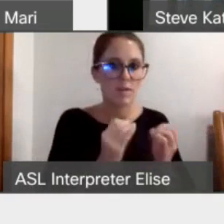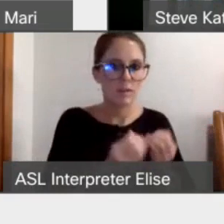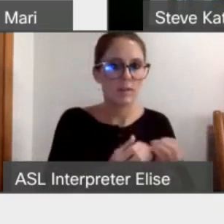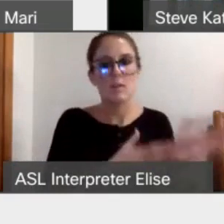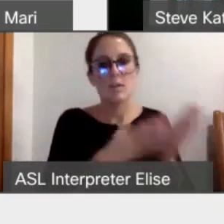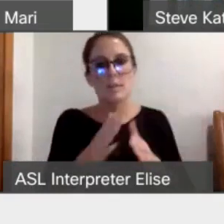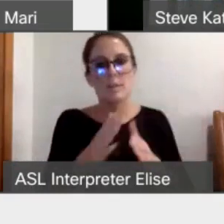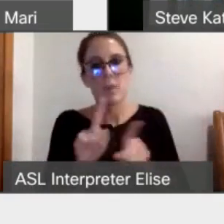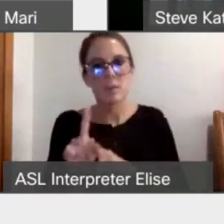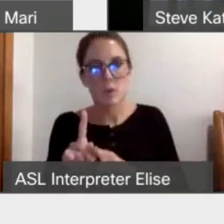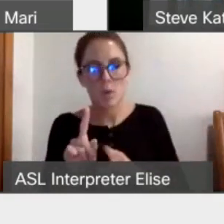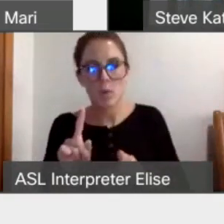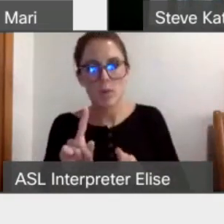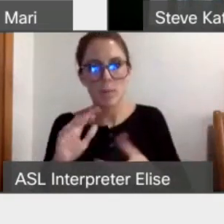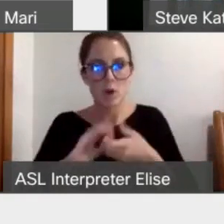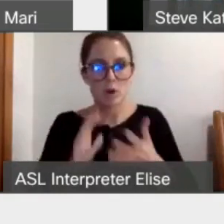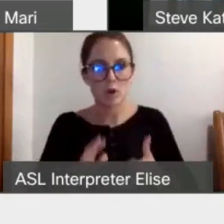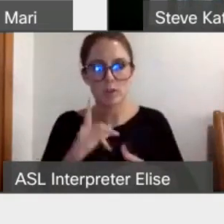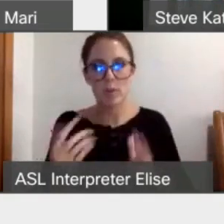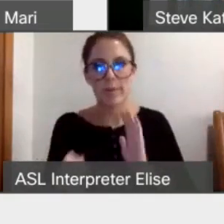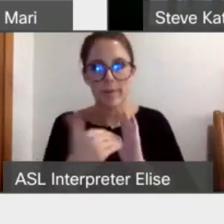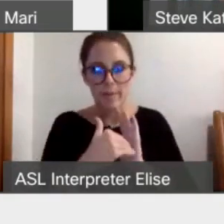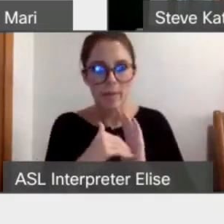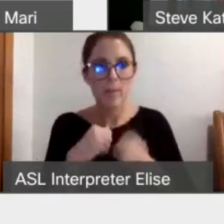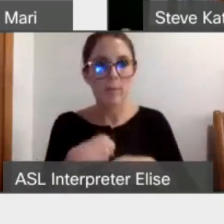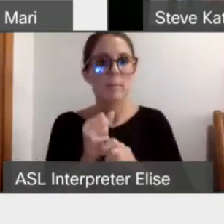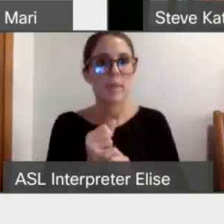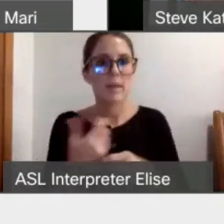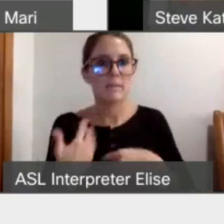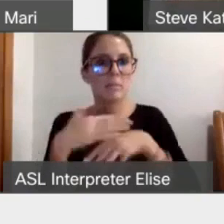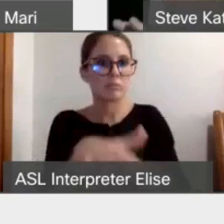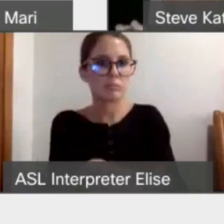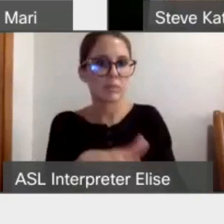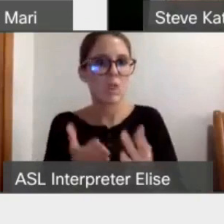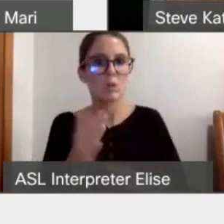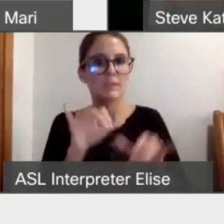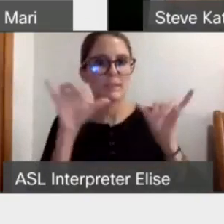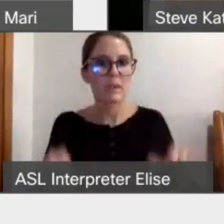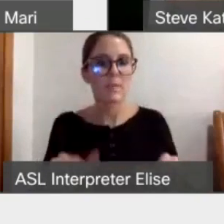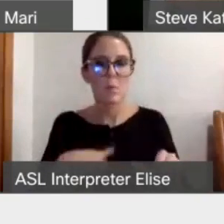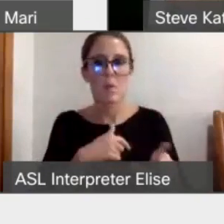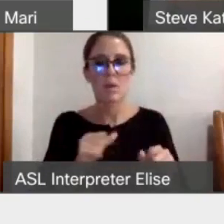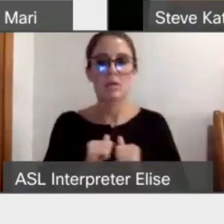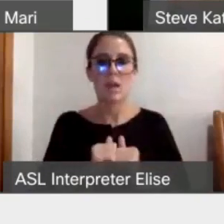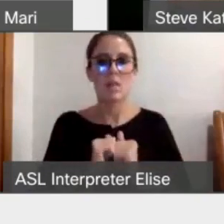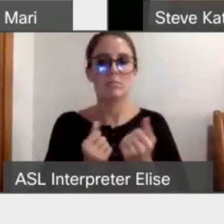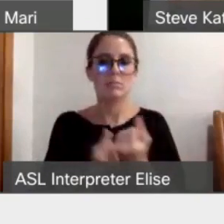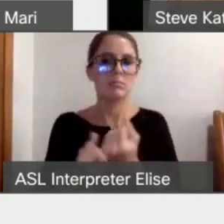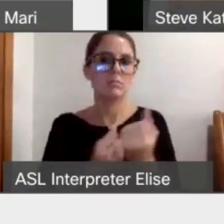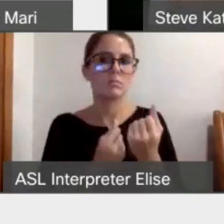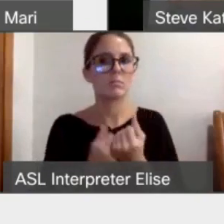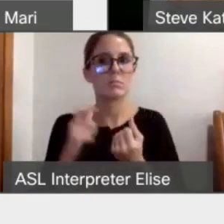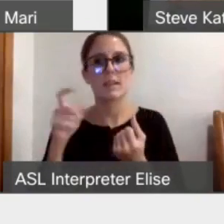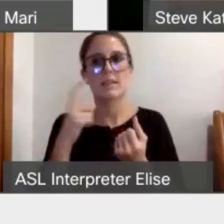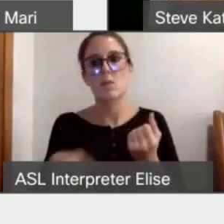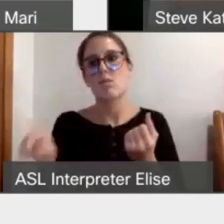partners to, again, create flow through the system so that we can together support the needs for individuals